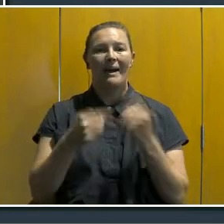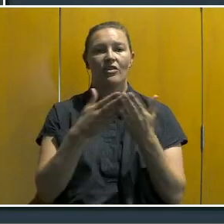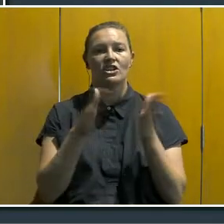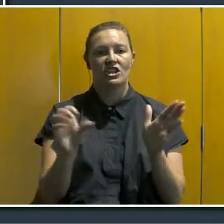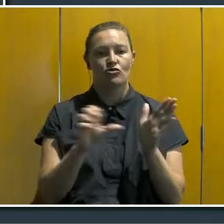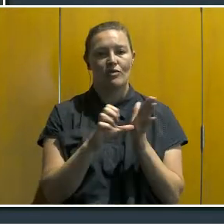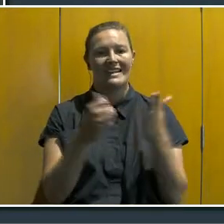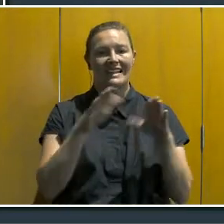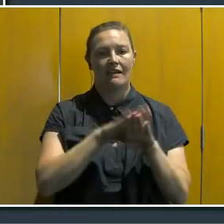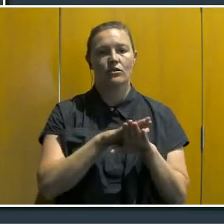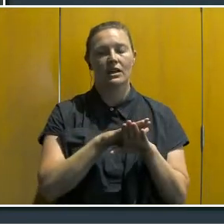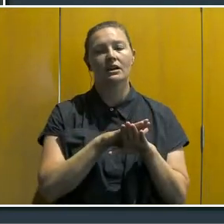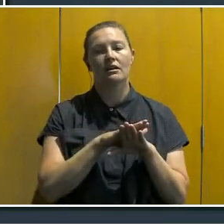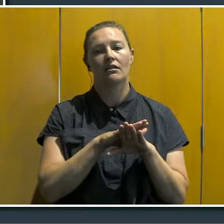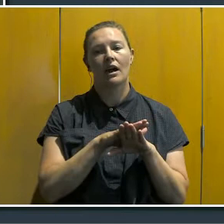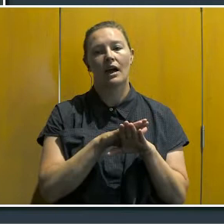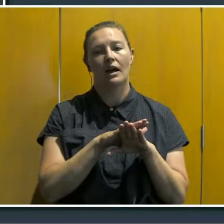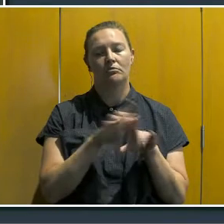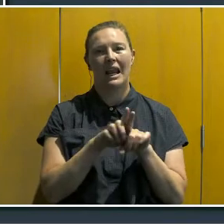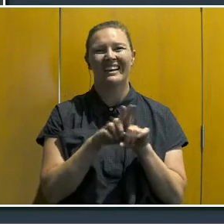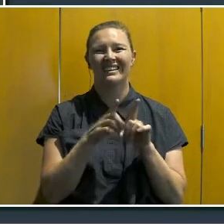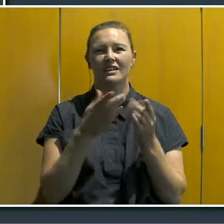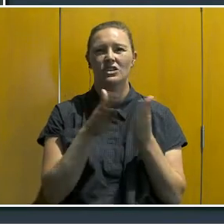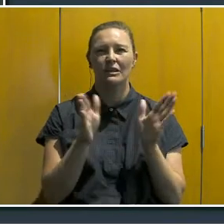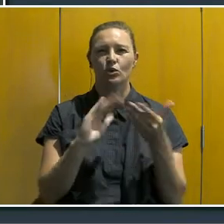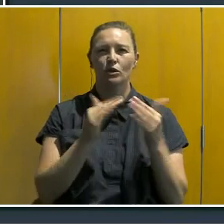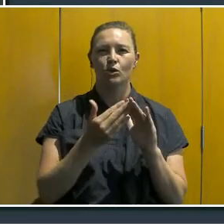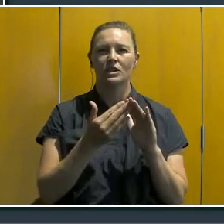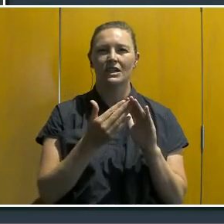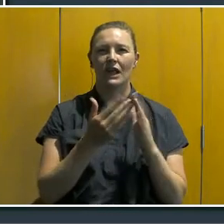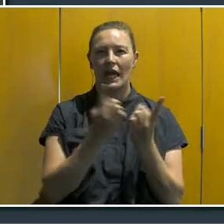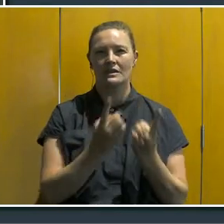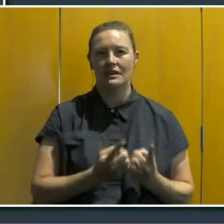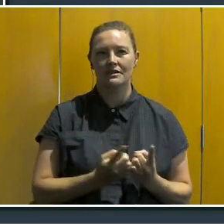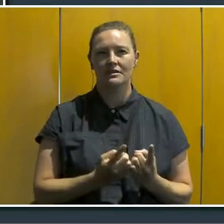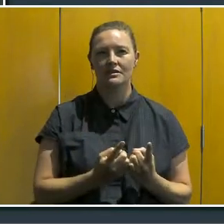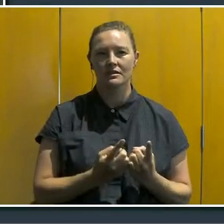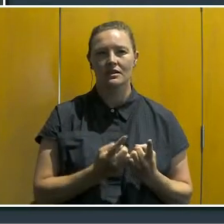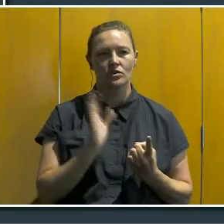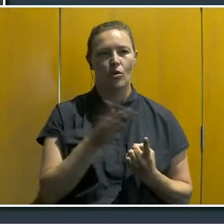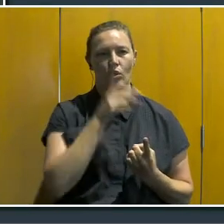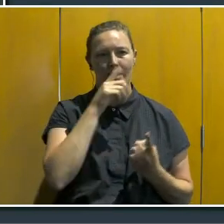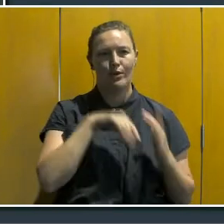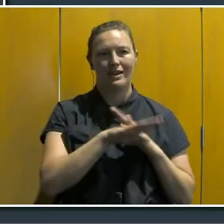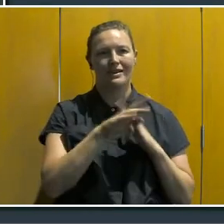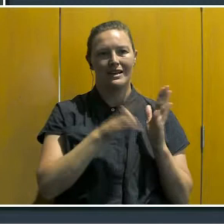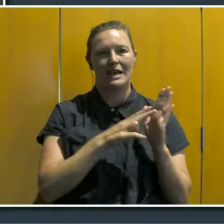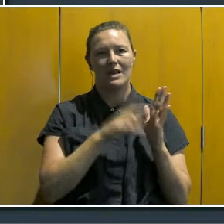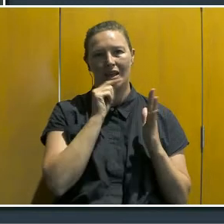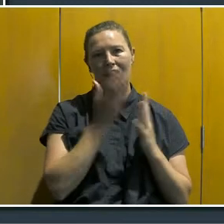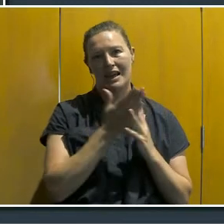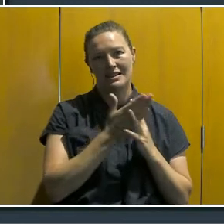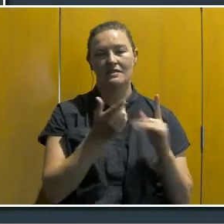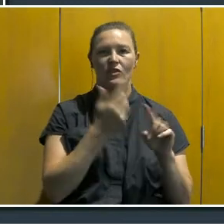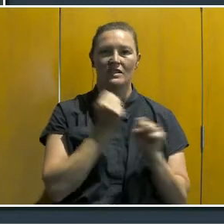covering those sort of general community assets, which every resident in Napier has access to, such as